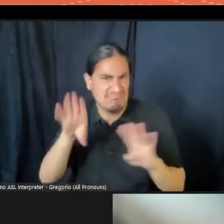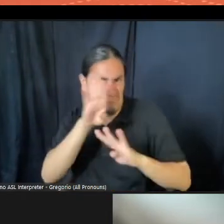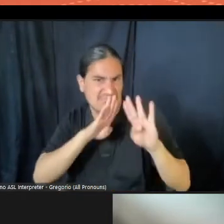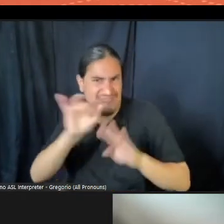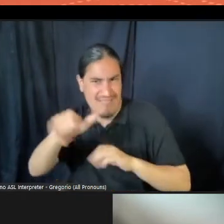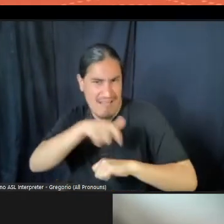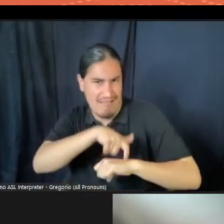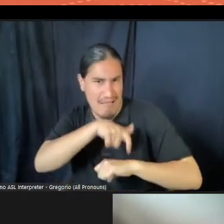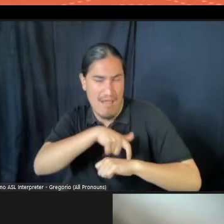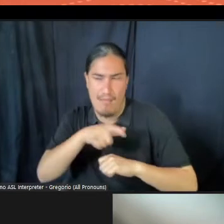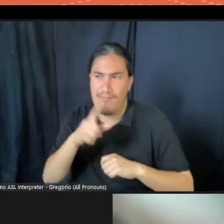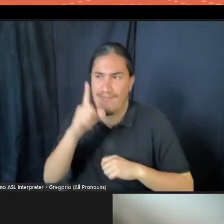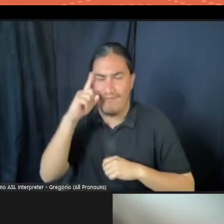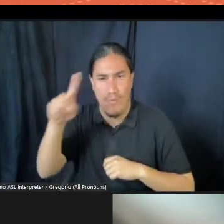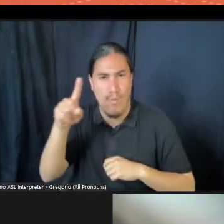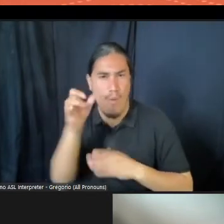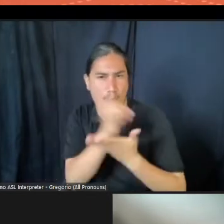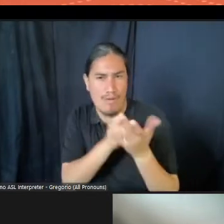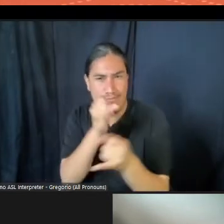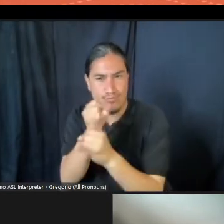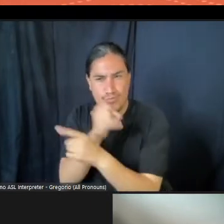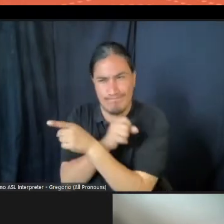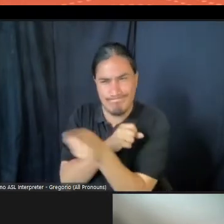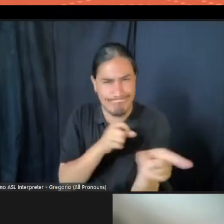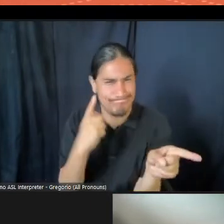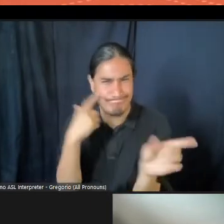feeling arts institutions weren't